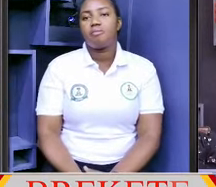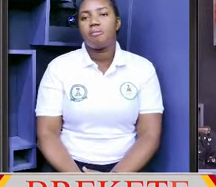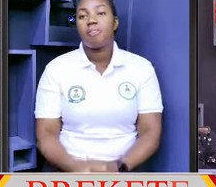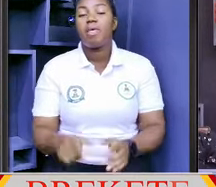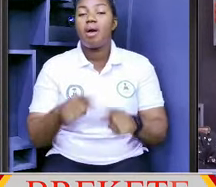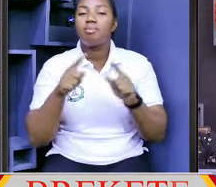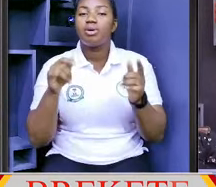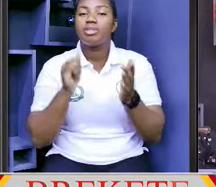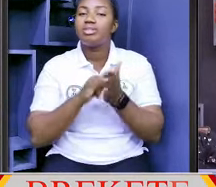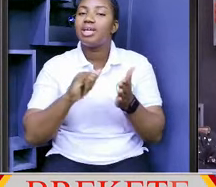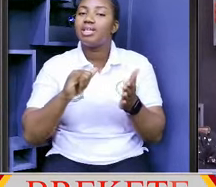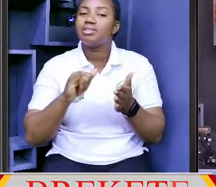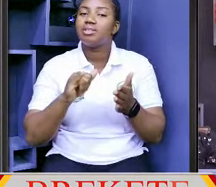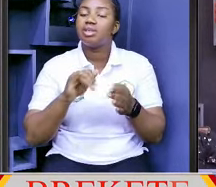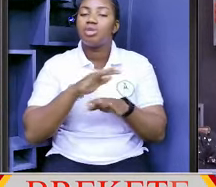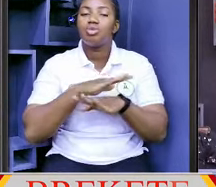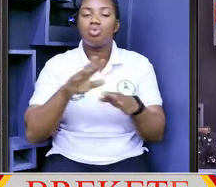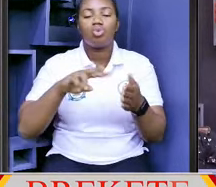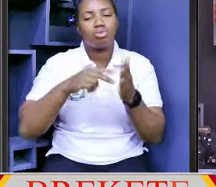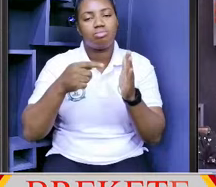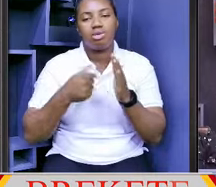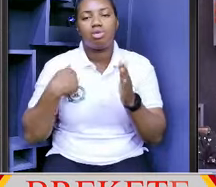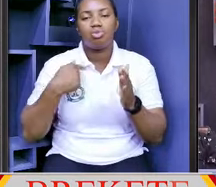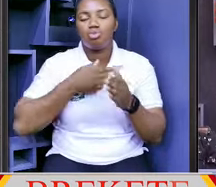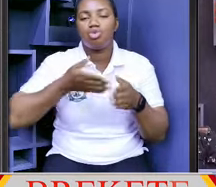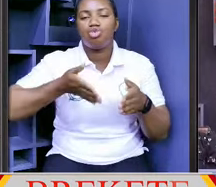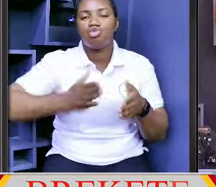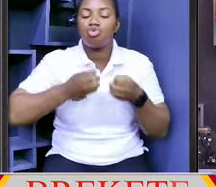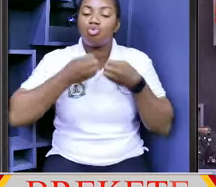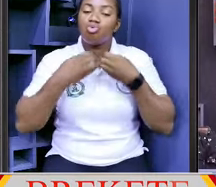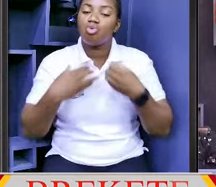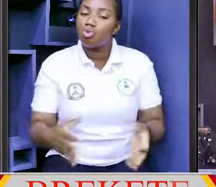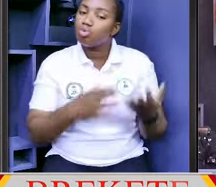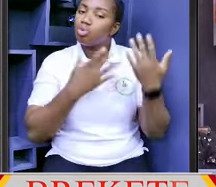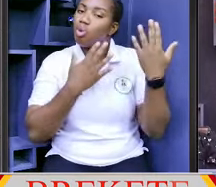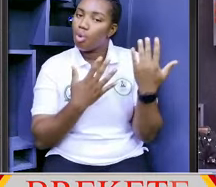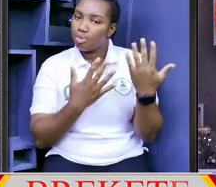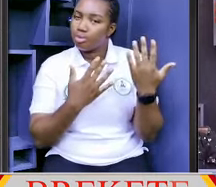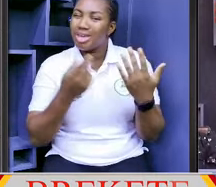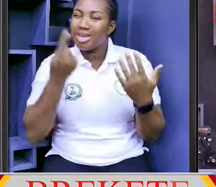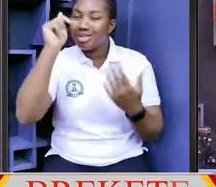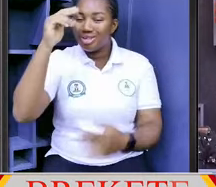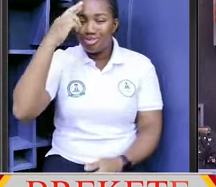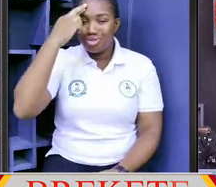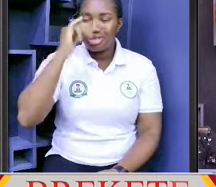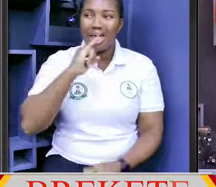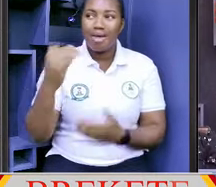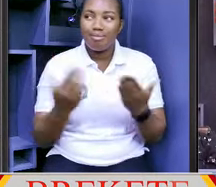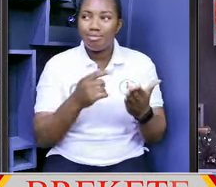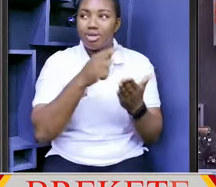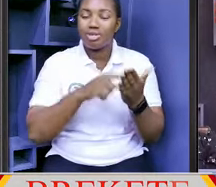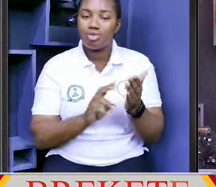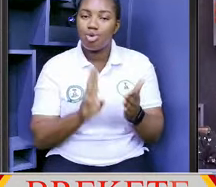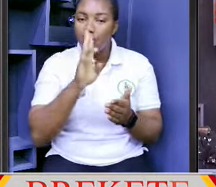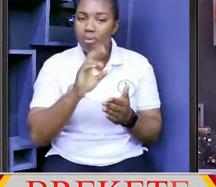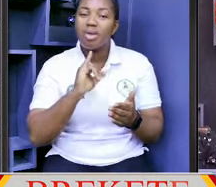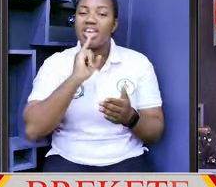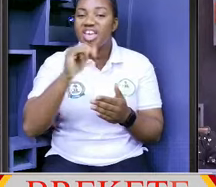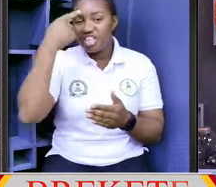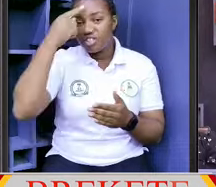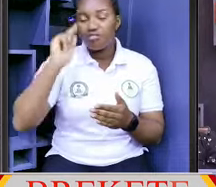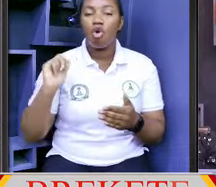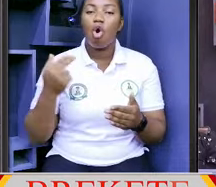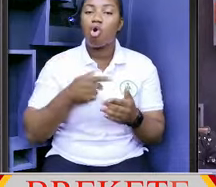But that does not mean that we should lose hope. The reason why they bring this thing up is for us